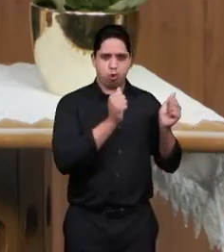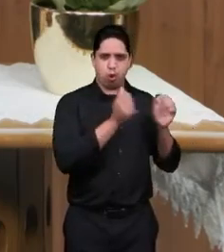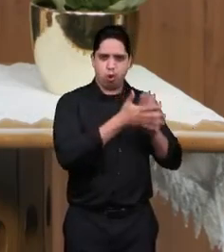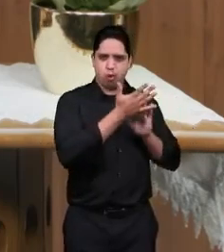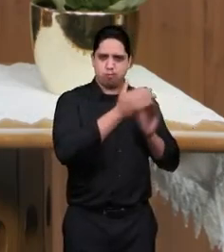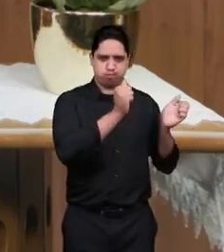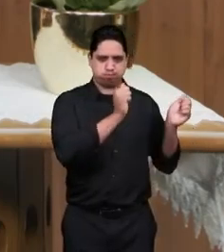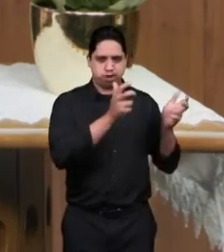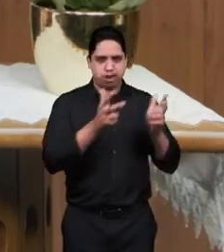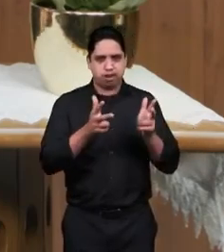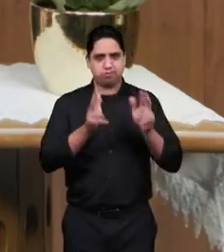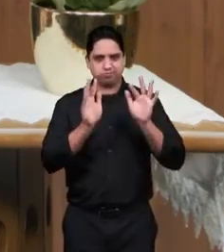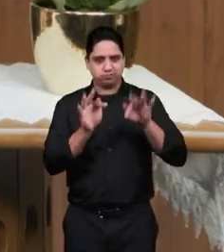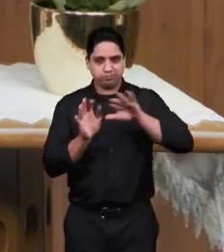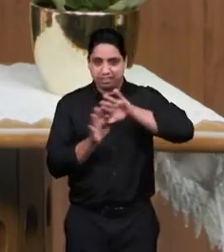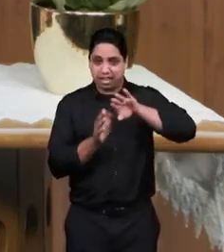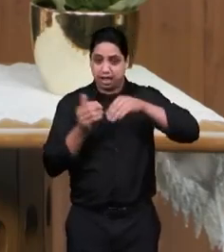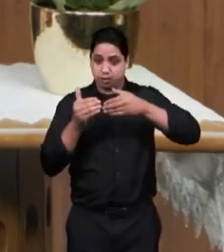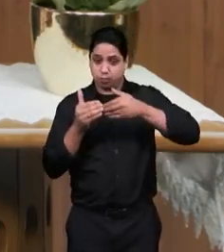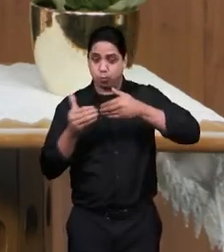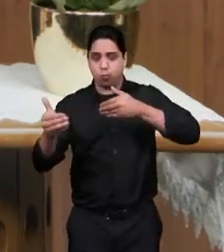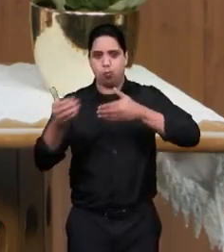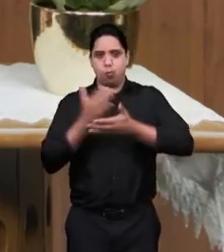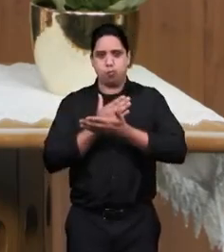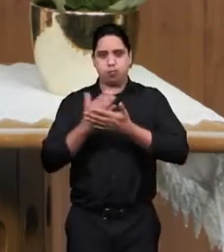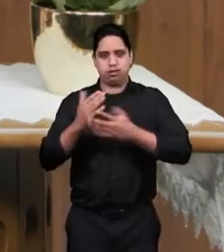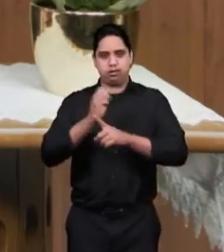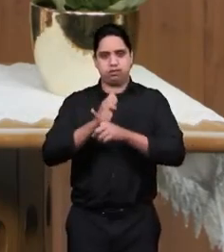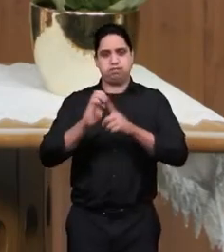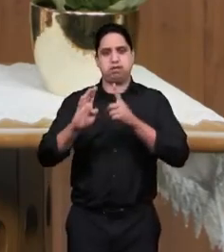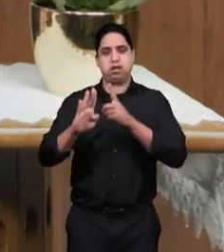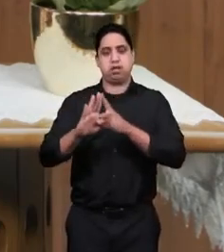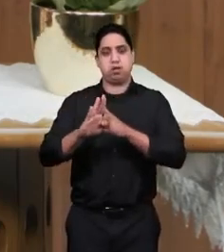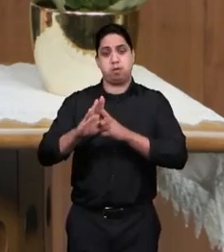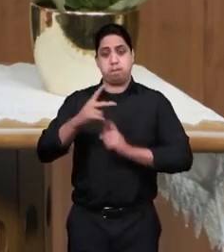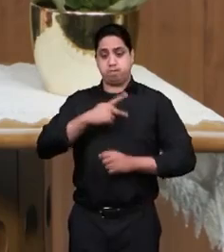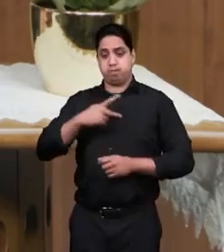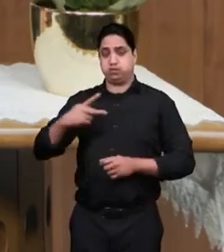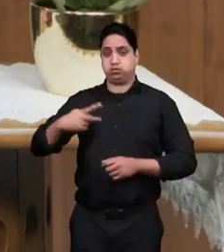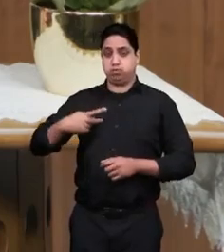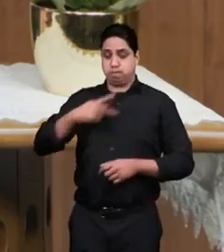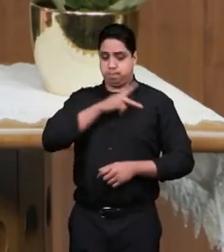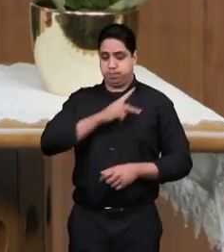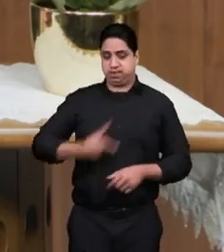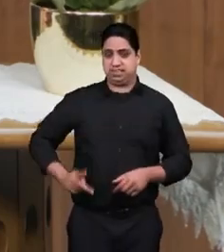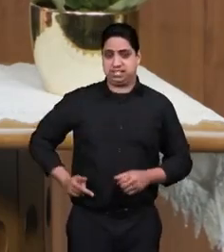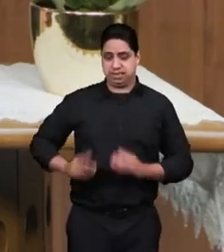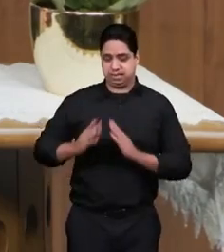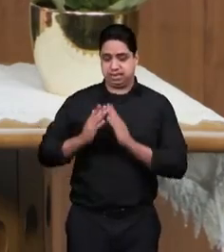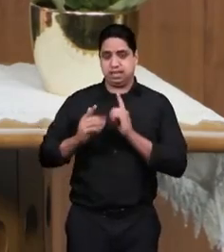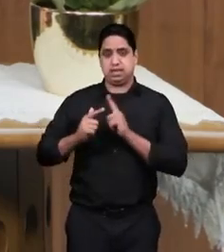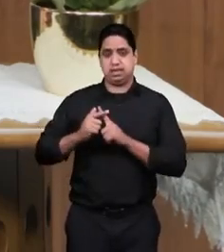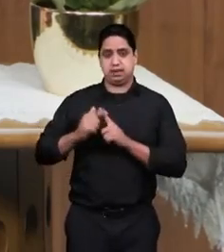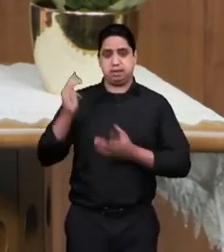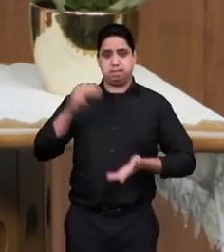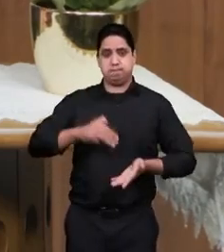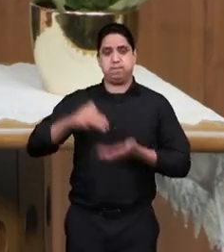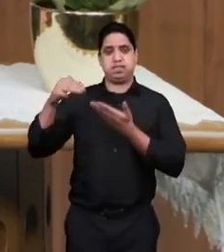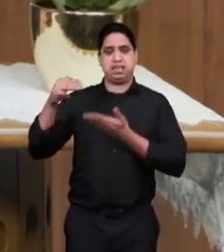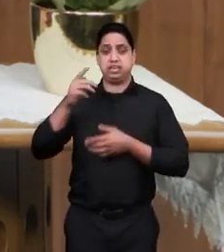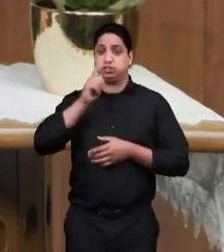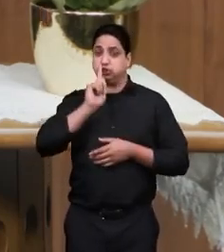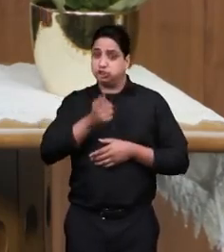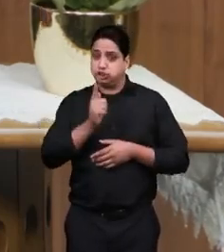this song, we will have the first part of this Sunday Bible School, a word from the president of Maranatha Christian Church, Pastor